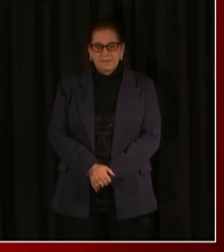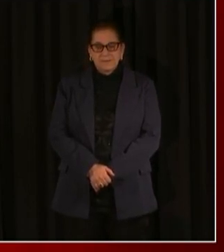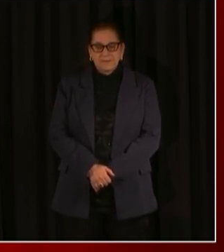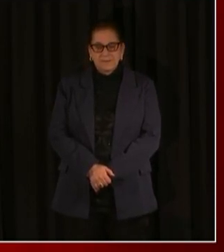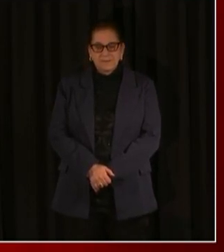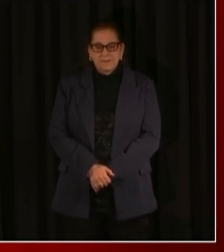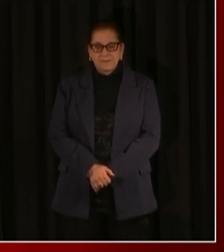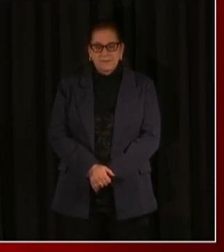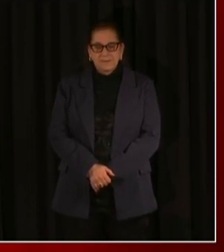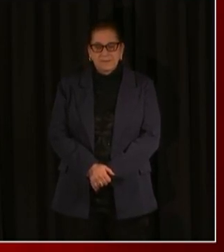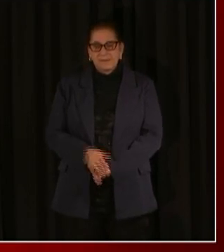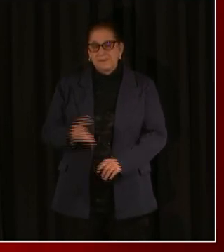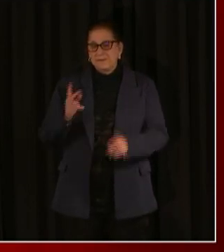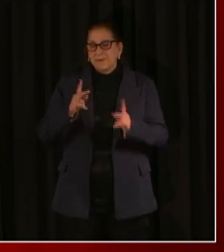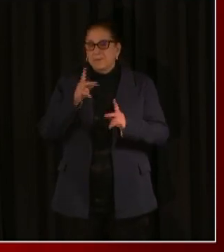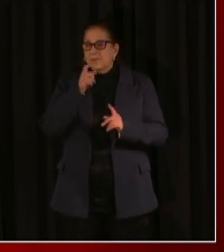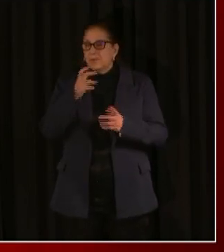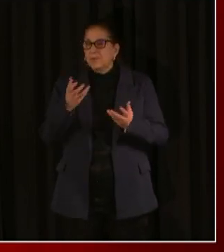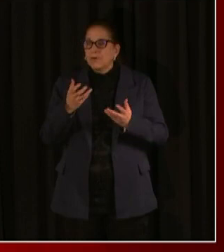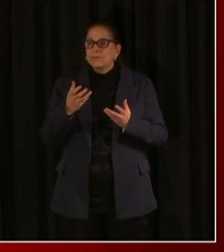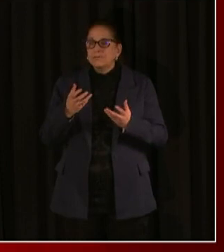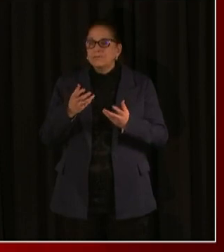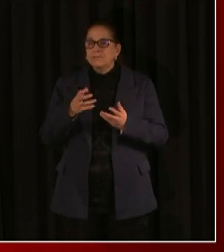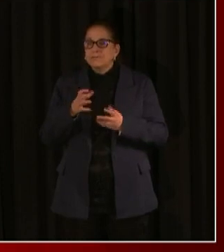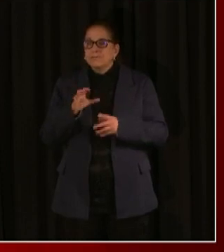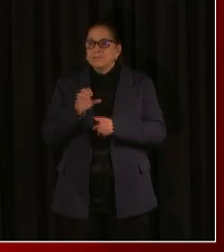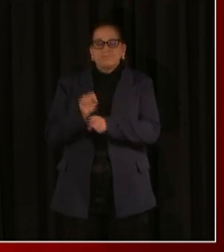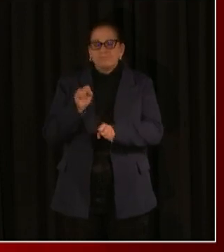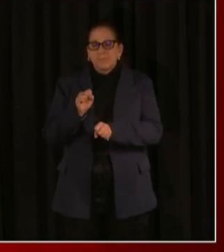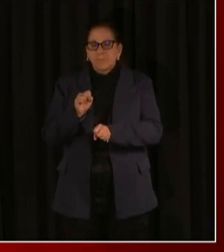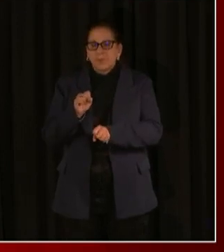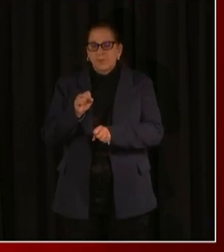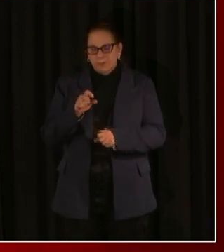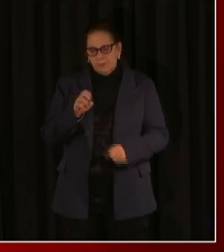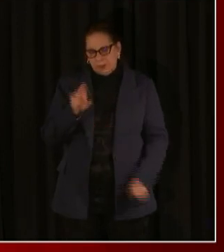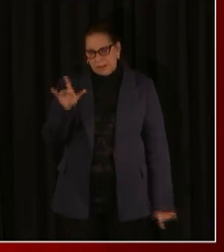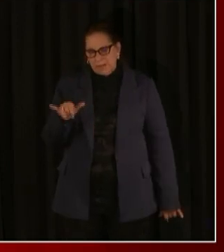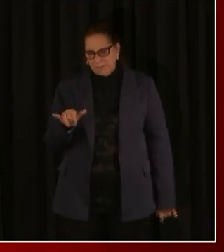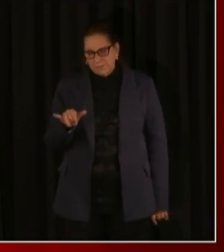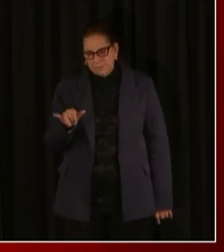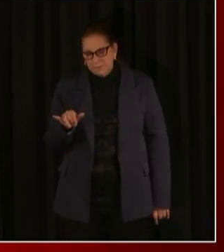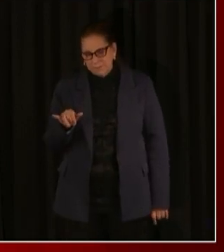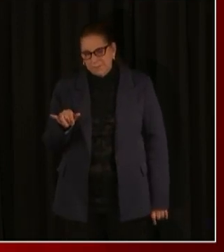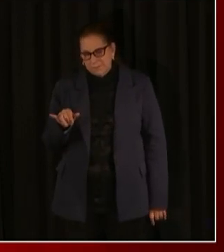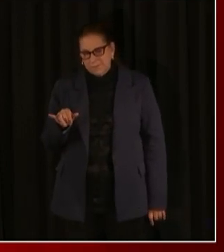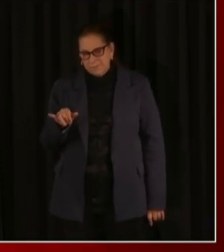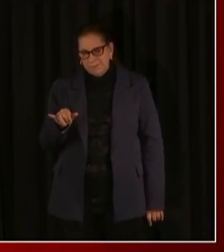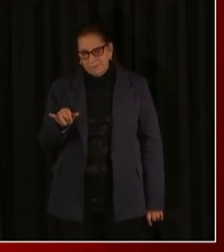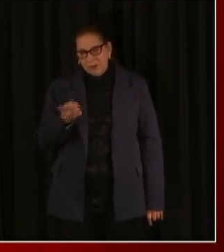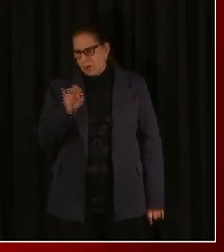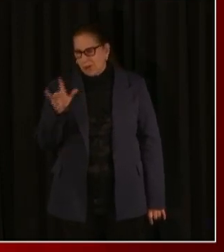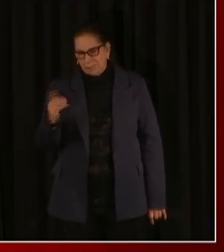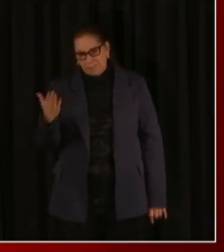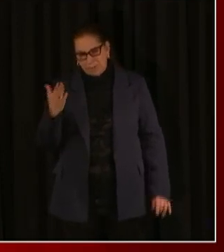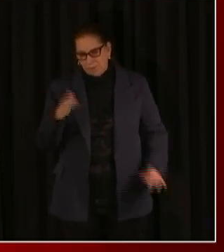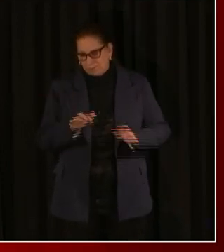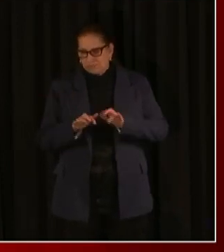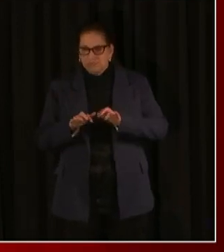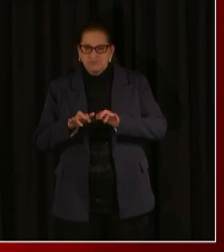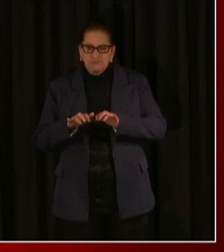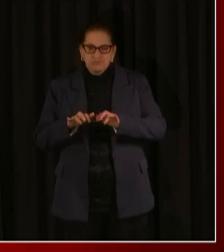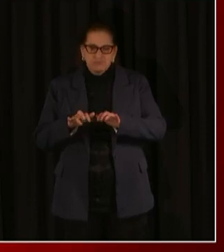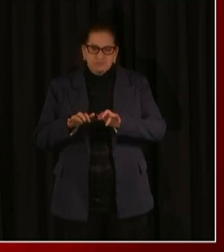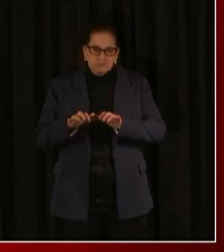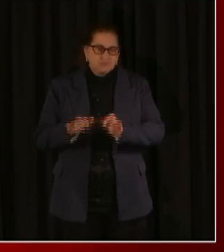to come back when we have appointments available. We're in a cadence right now of having appointments available every